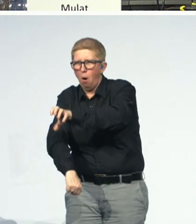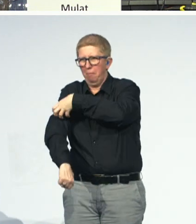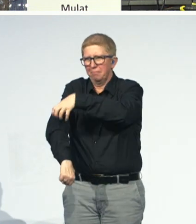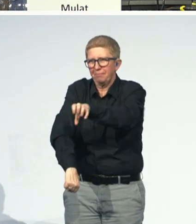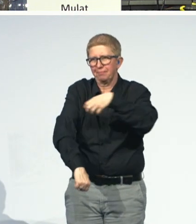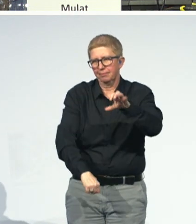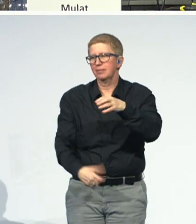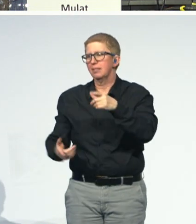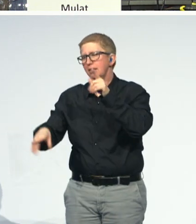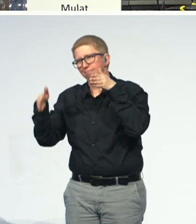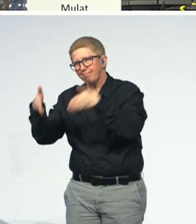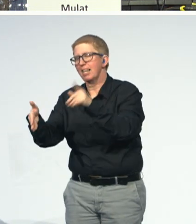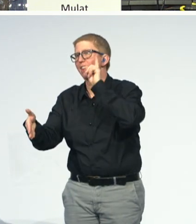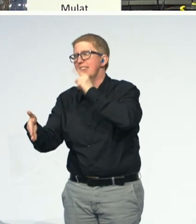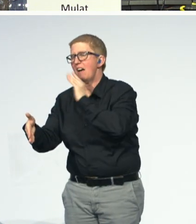by